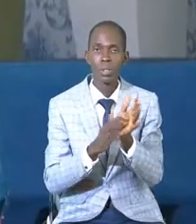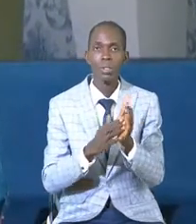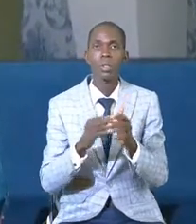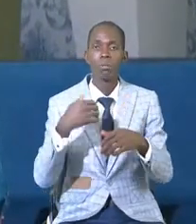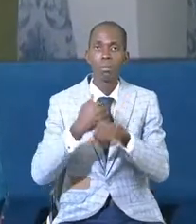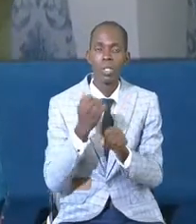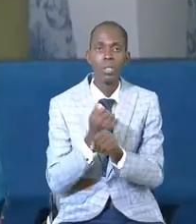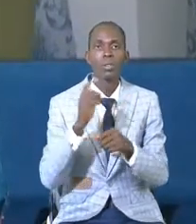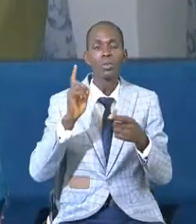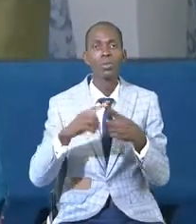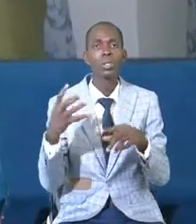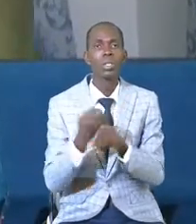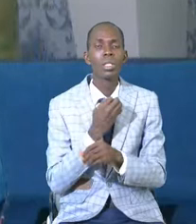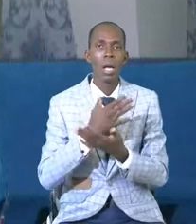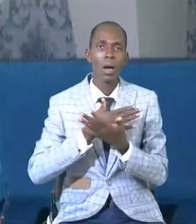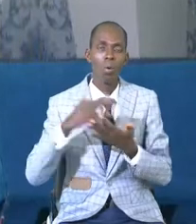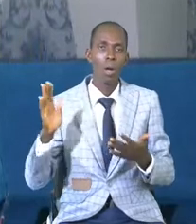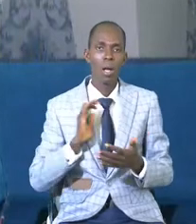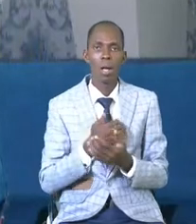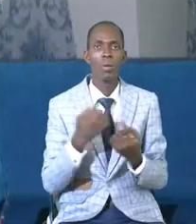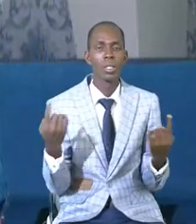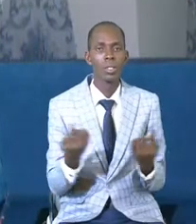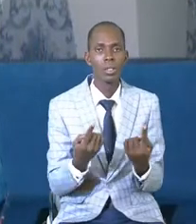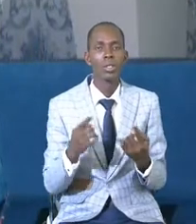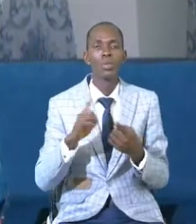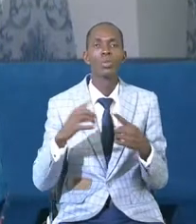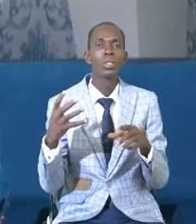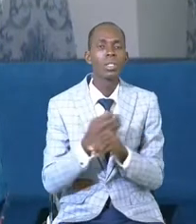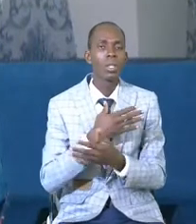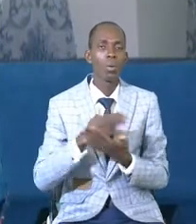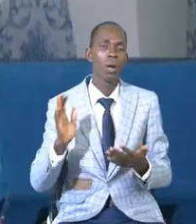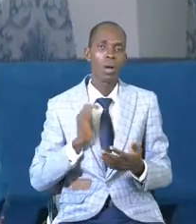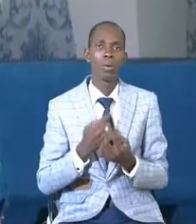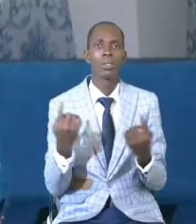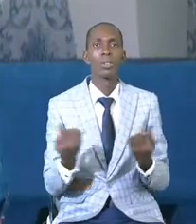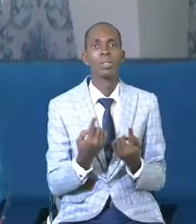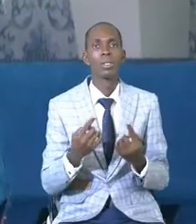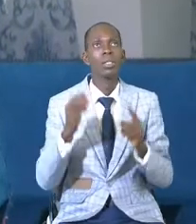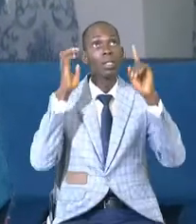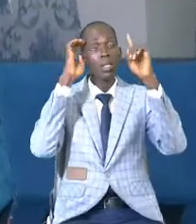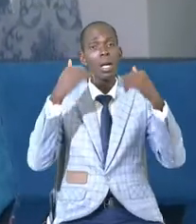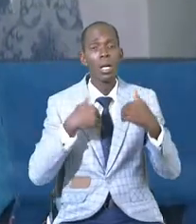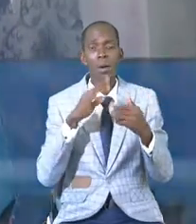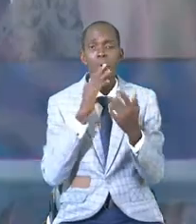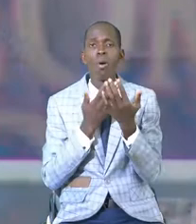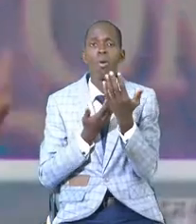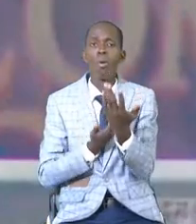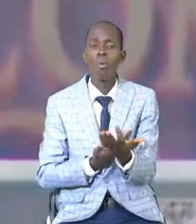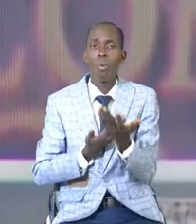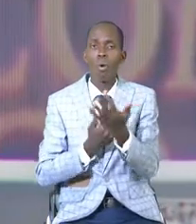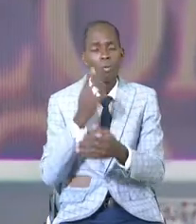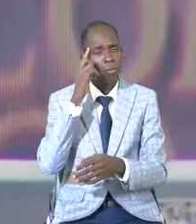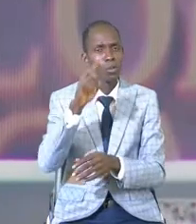our sins. To take away our sins. He's been waiting for you for a long time, that you'll grant him